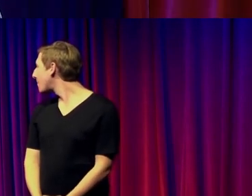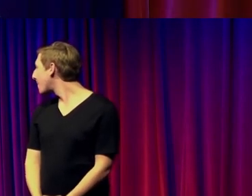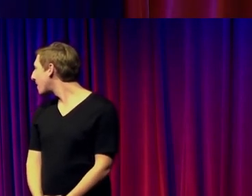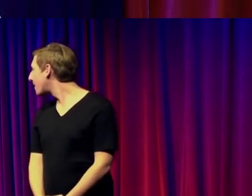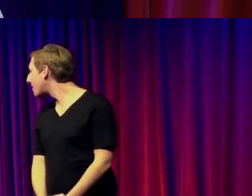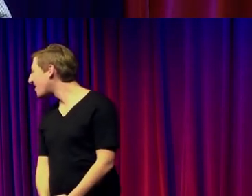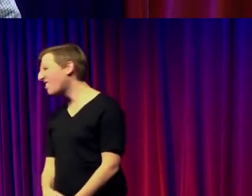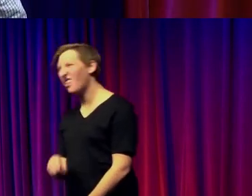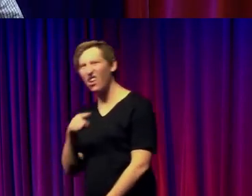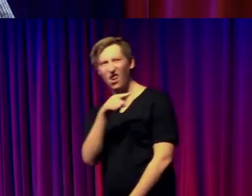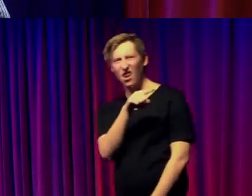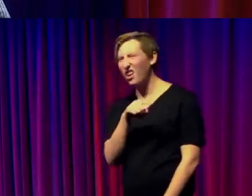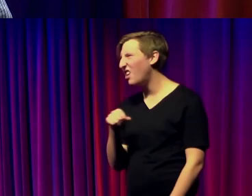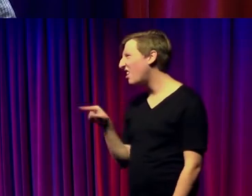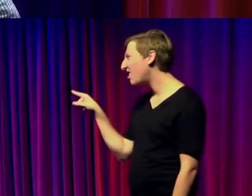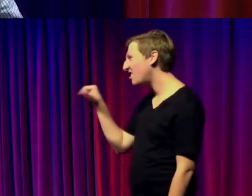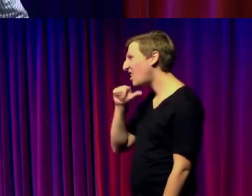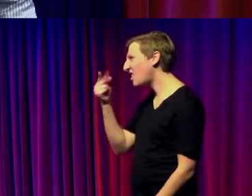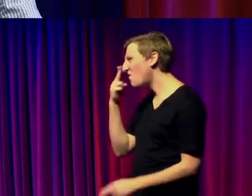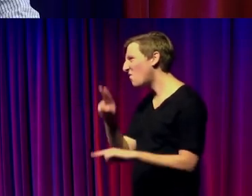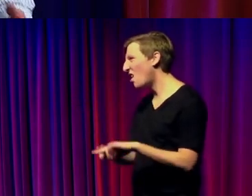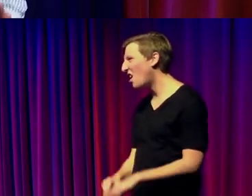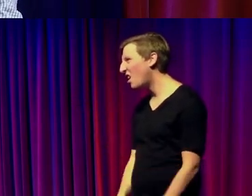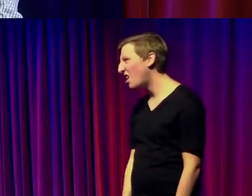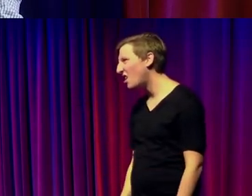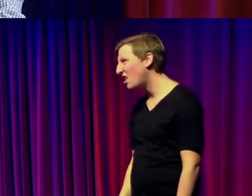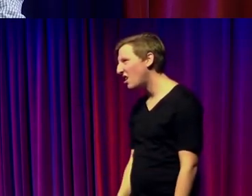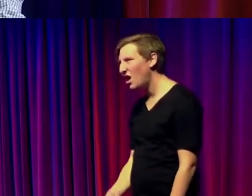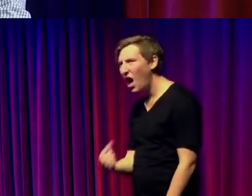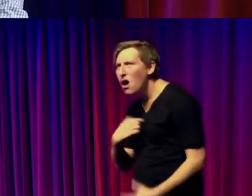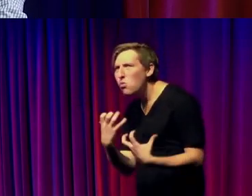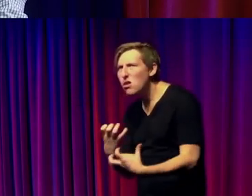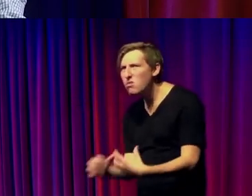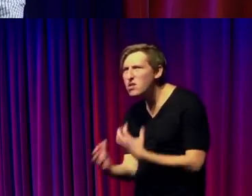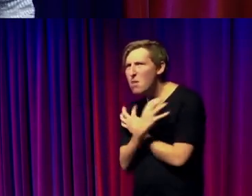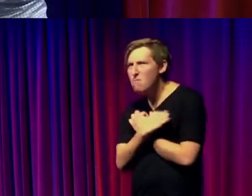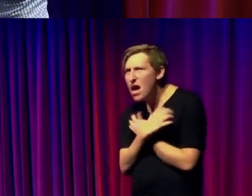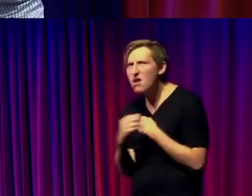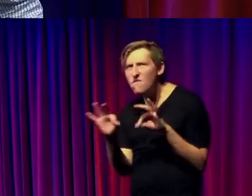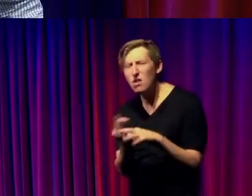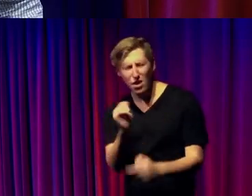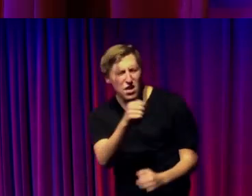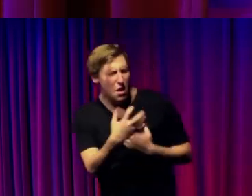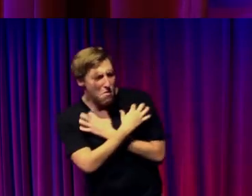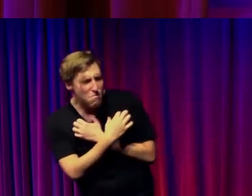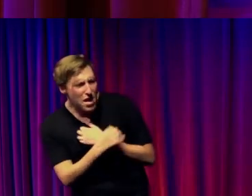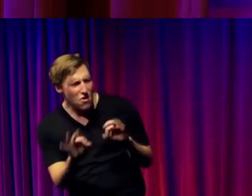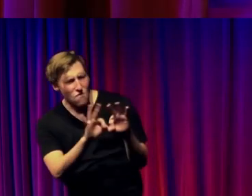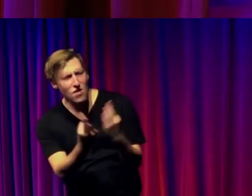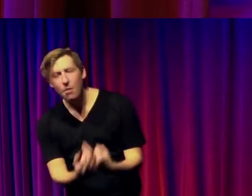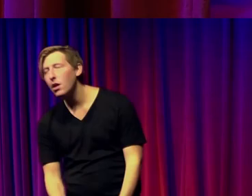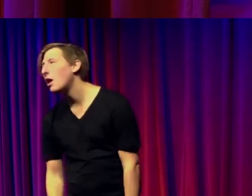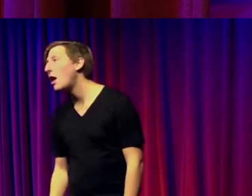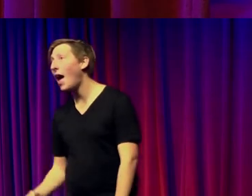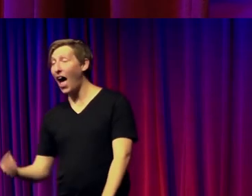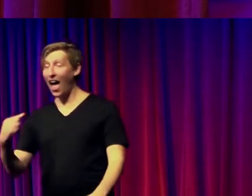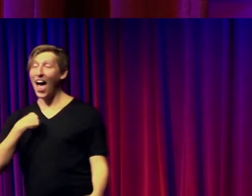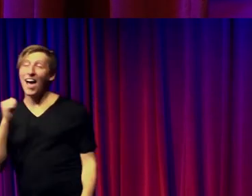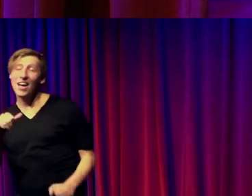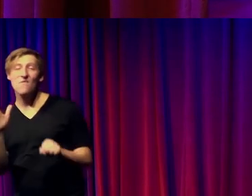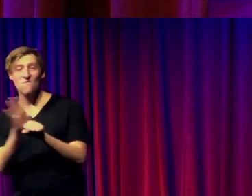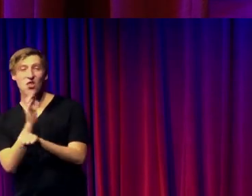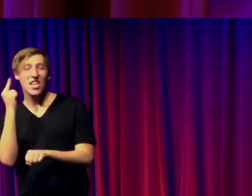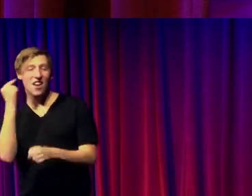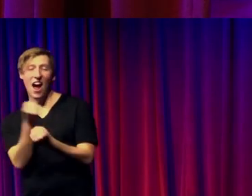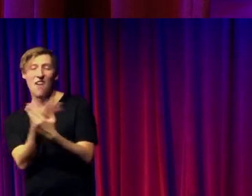She's not fun. No. She's not fun. Can't we just be a bear family? I want to be a bear family. I want you both to know that I can fully hear everything you're saying,